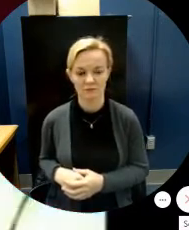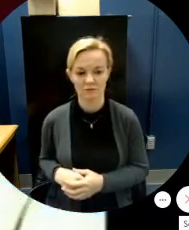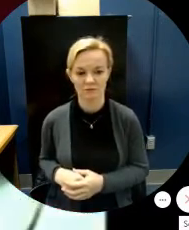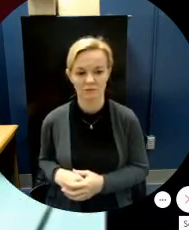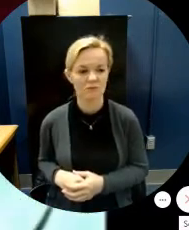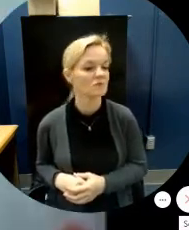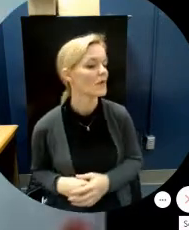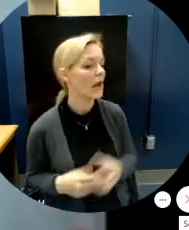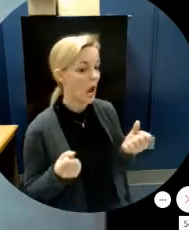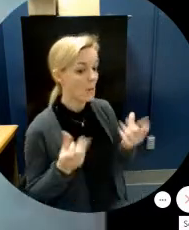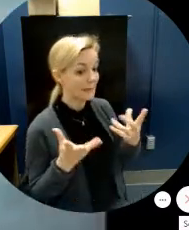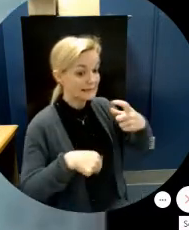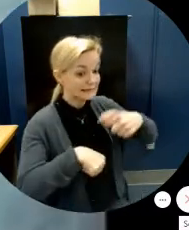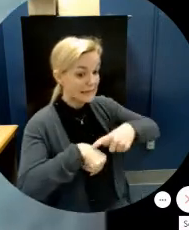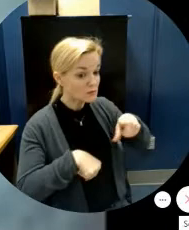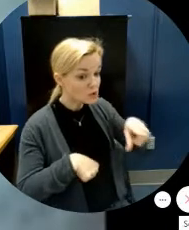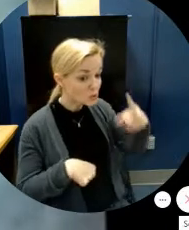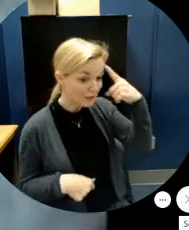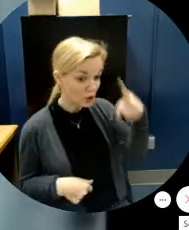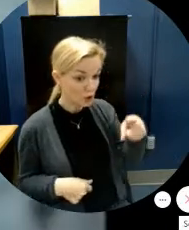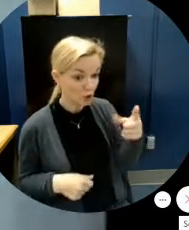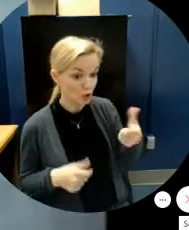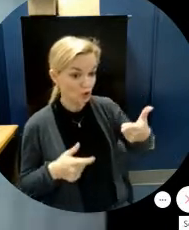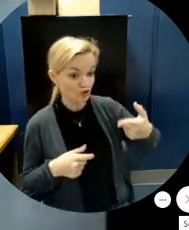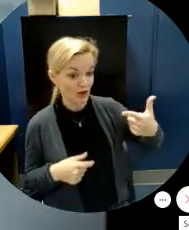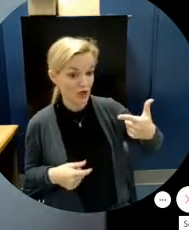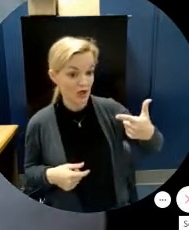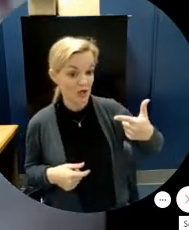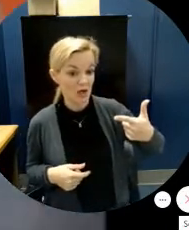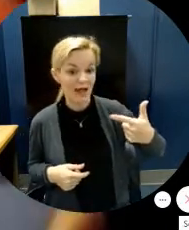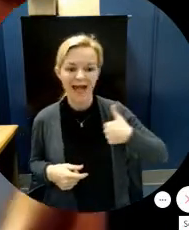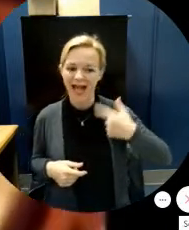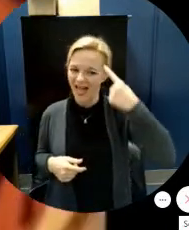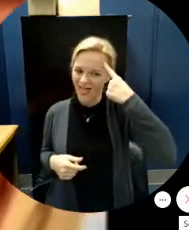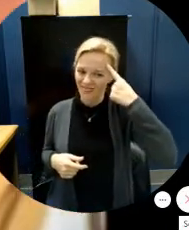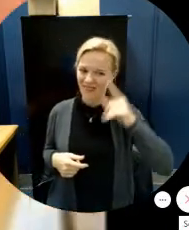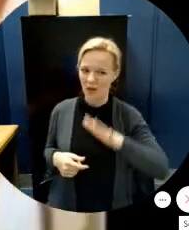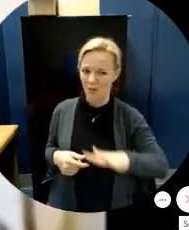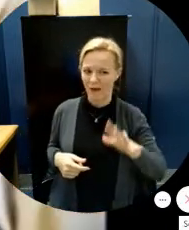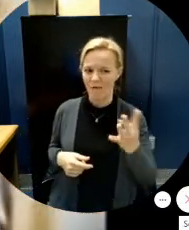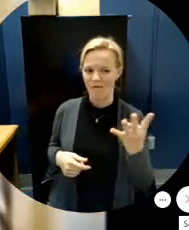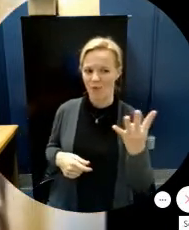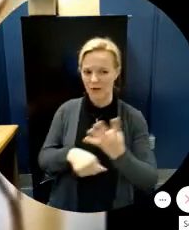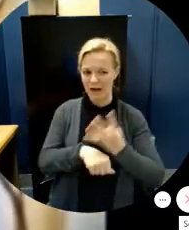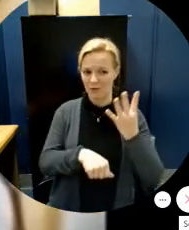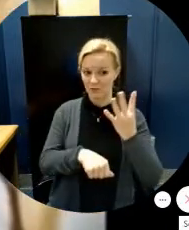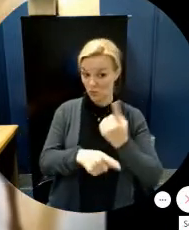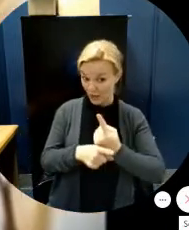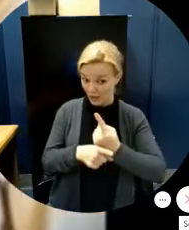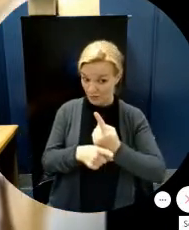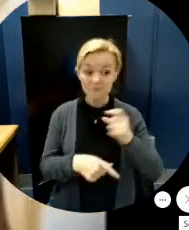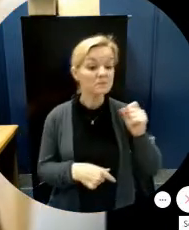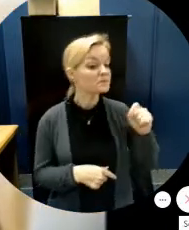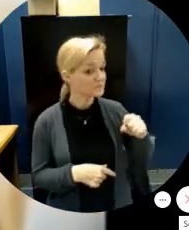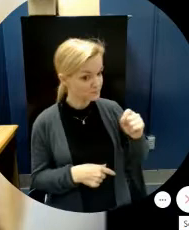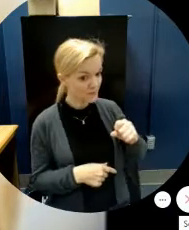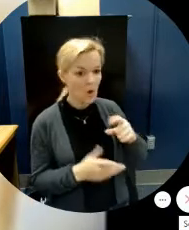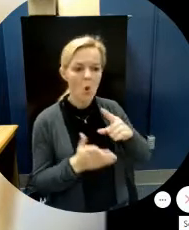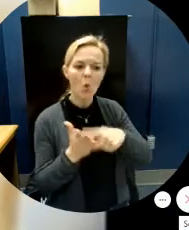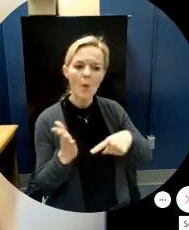How many times did you think that you fired your gun? I think I fired 4 times. Okay. Is that right? That's right. What were you shooting